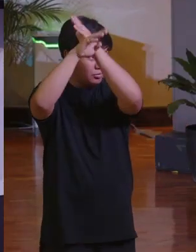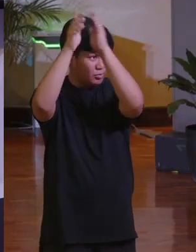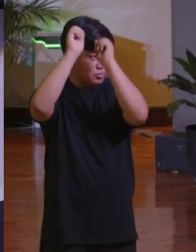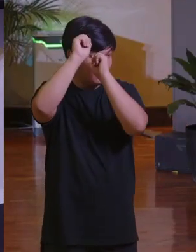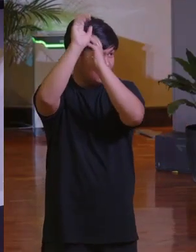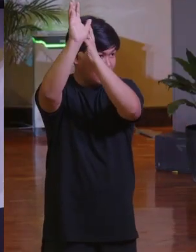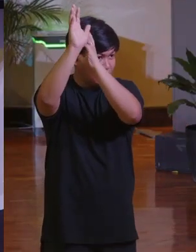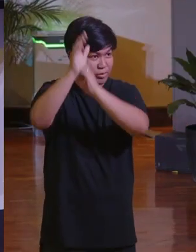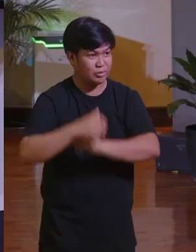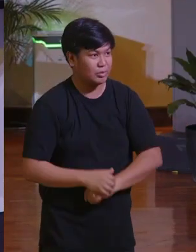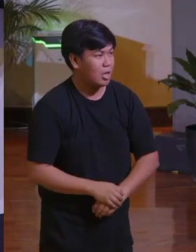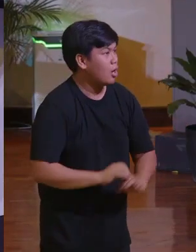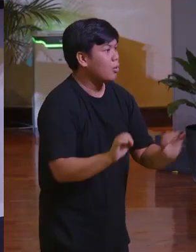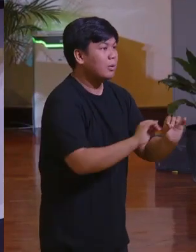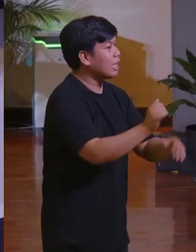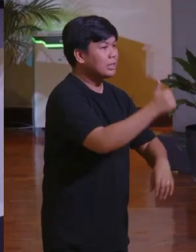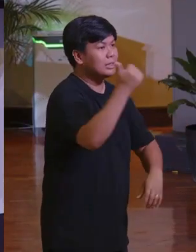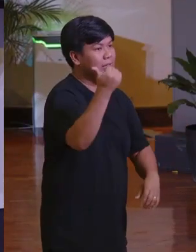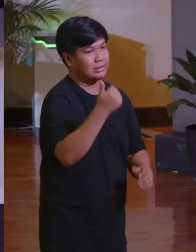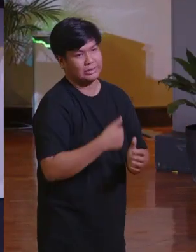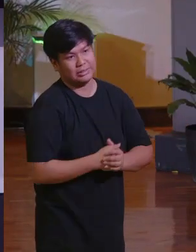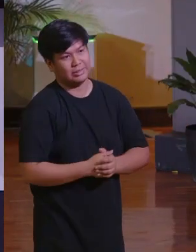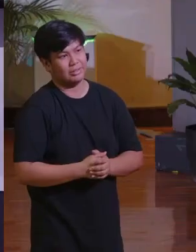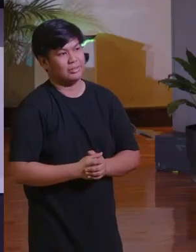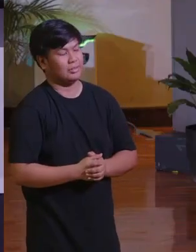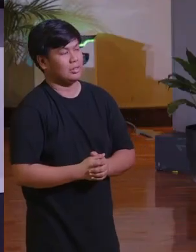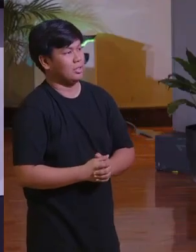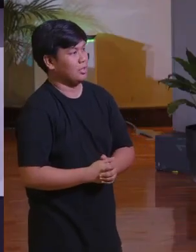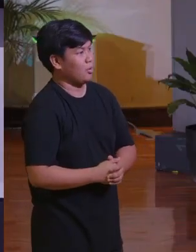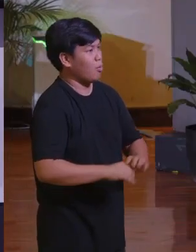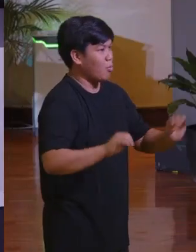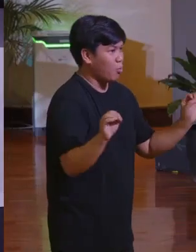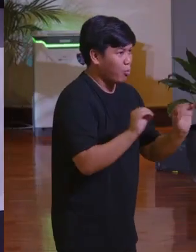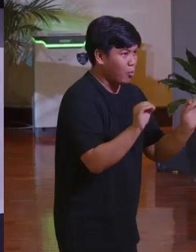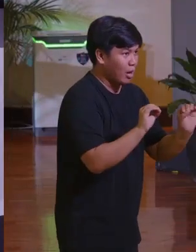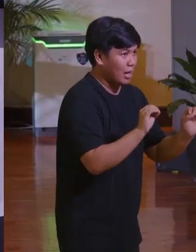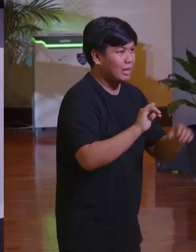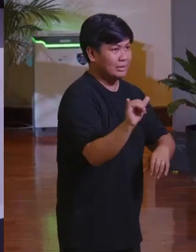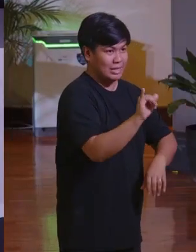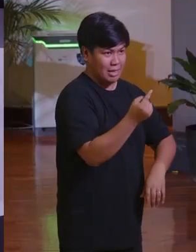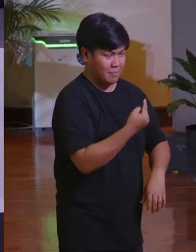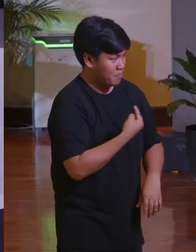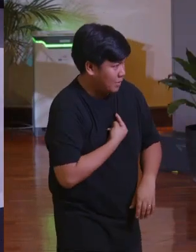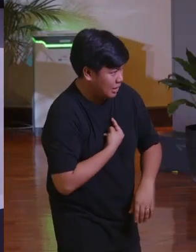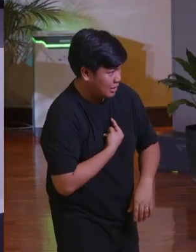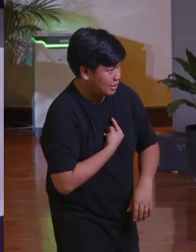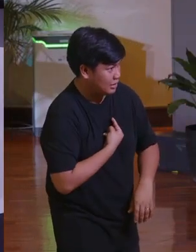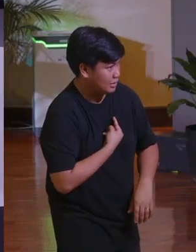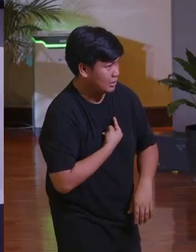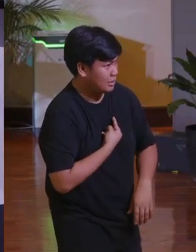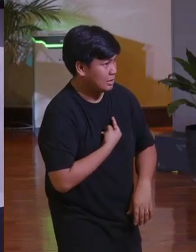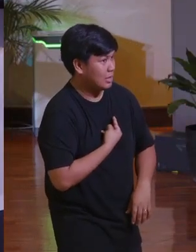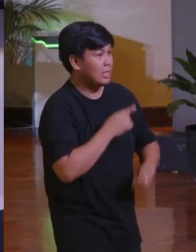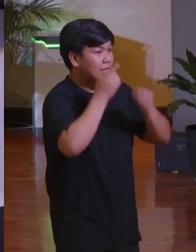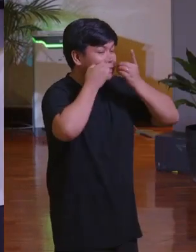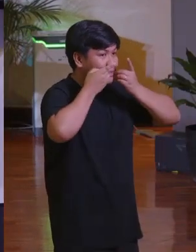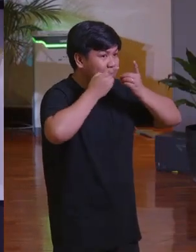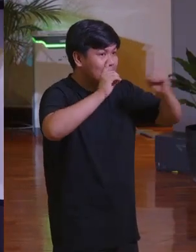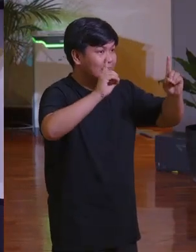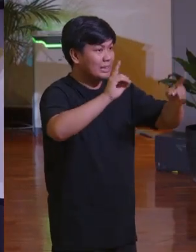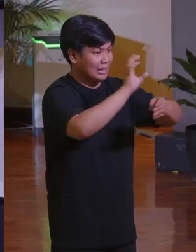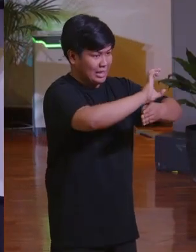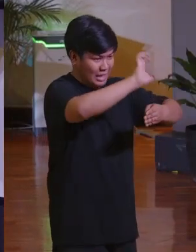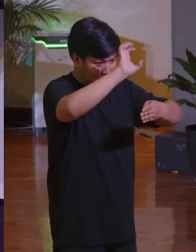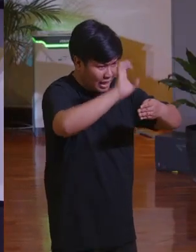For I am God, there is no other. I am God, and there is none like me, declaring the end from